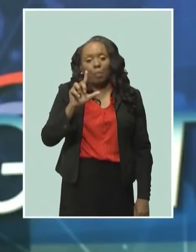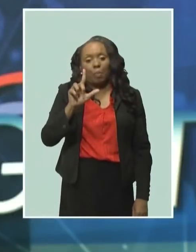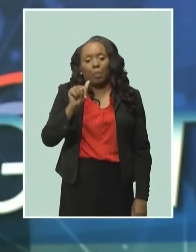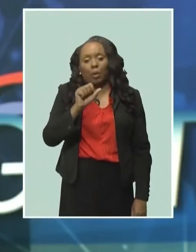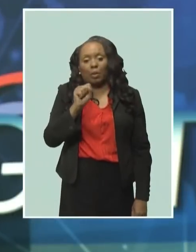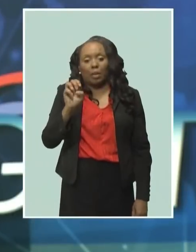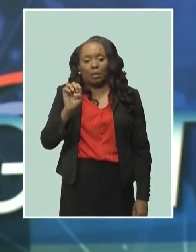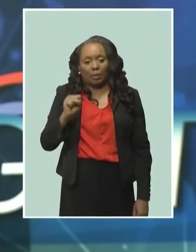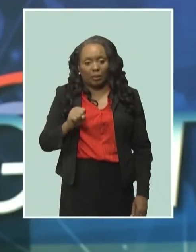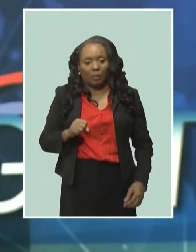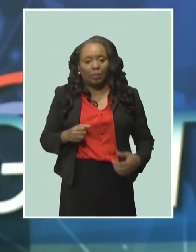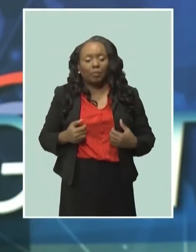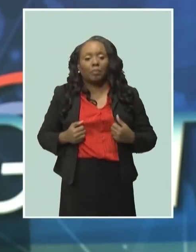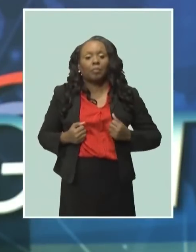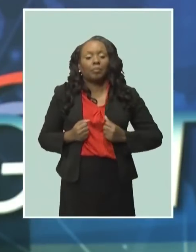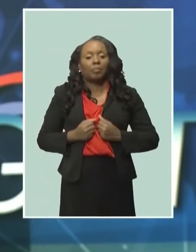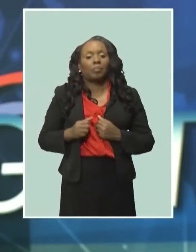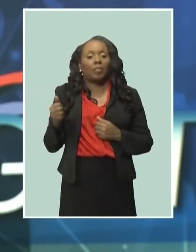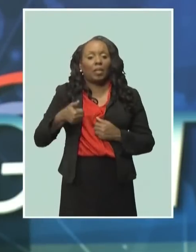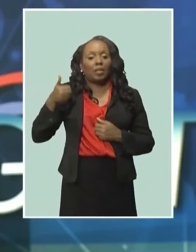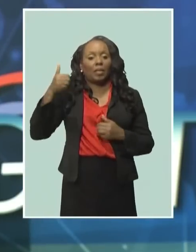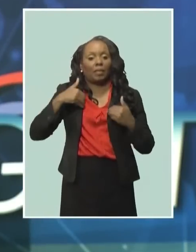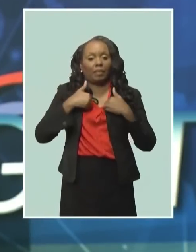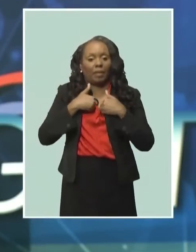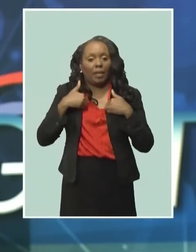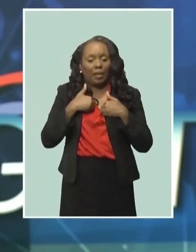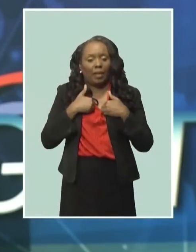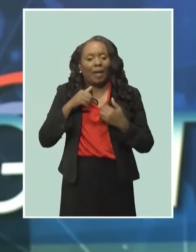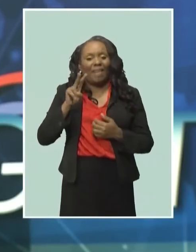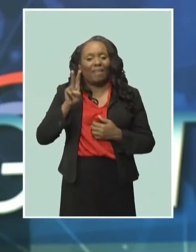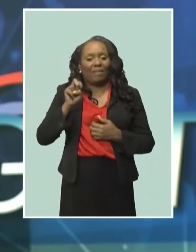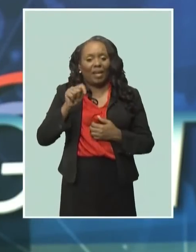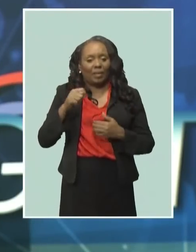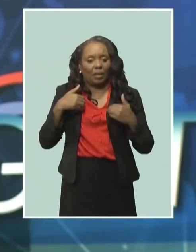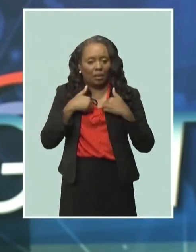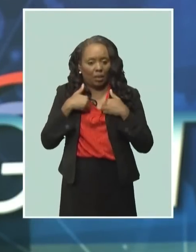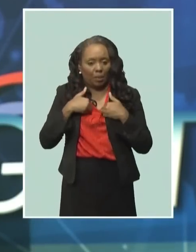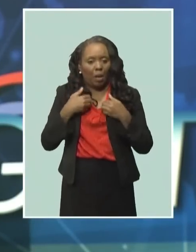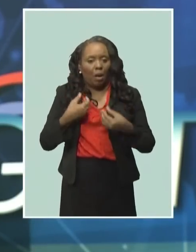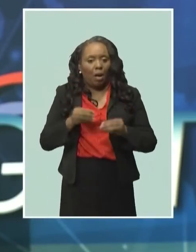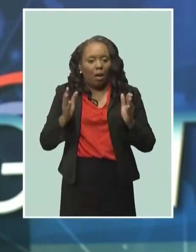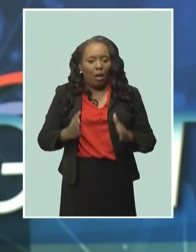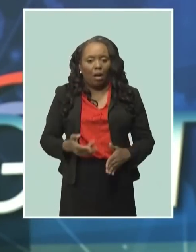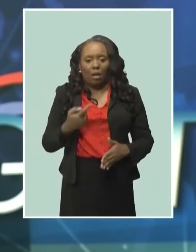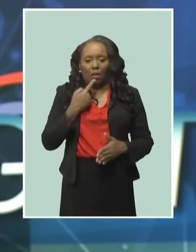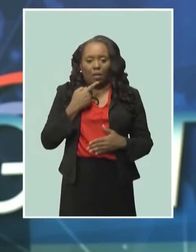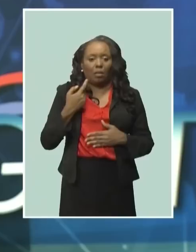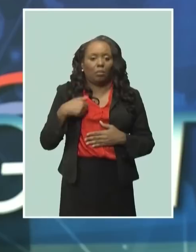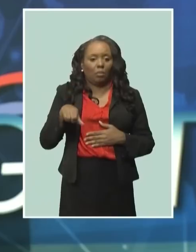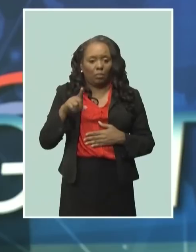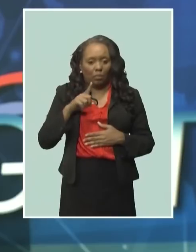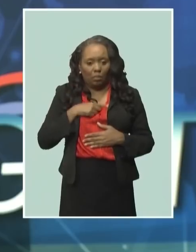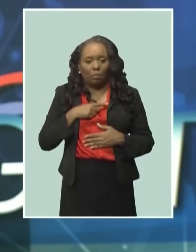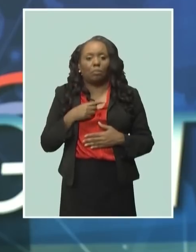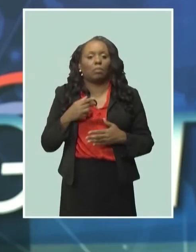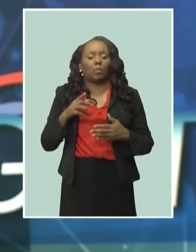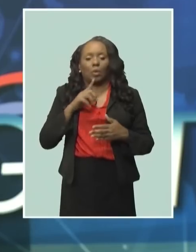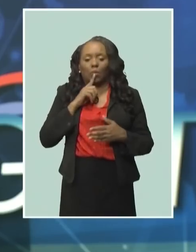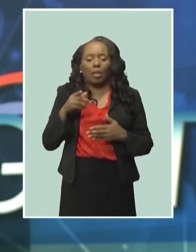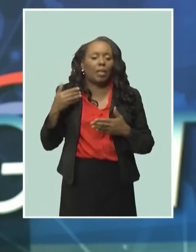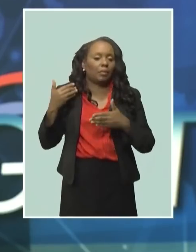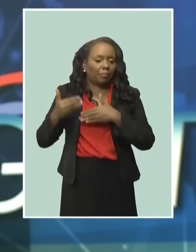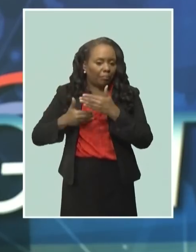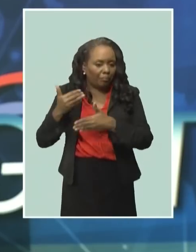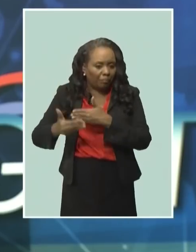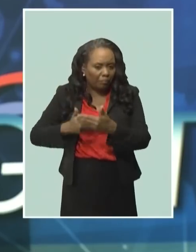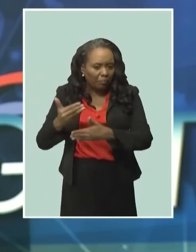Chief Veterinary Officer Dr. Mark Trotman says Barbados has come a long way as the country is processing imports more quickly than